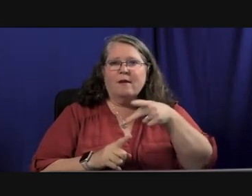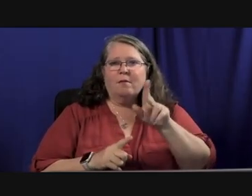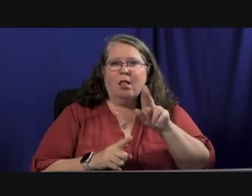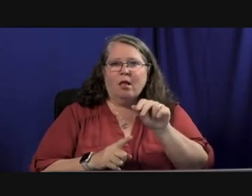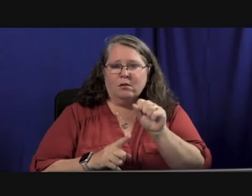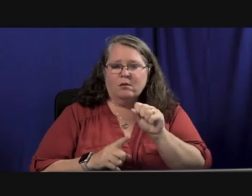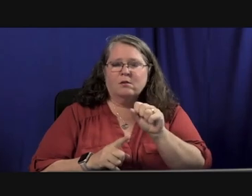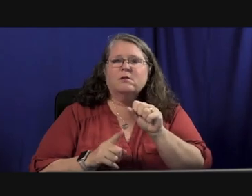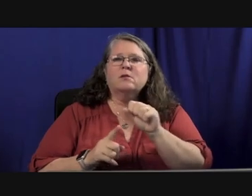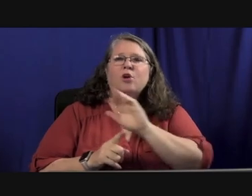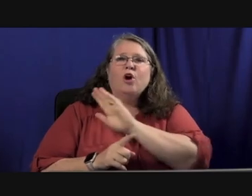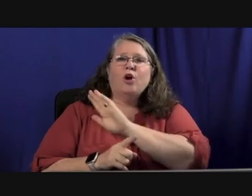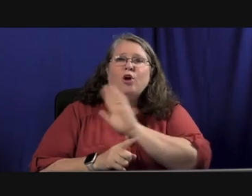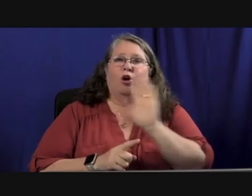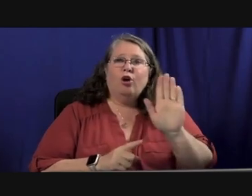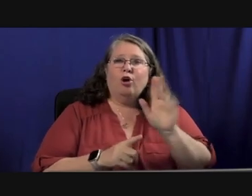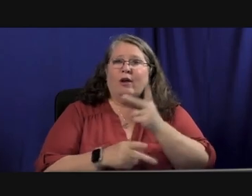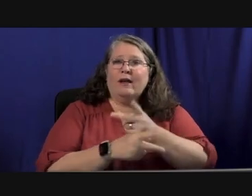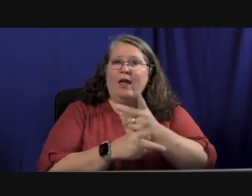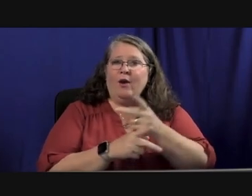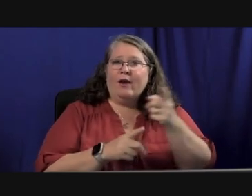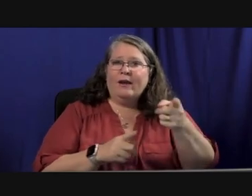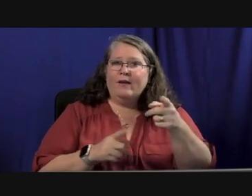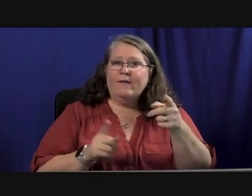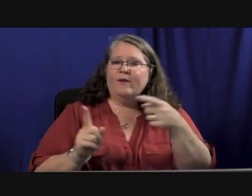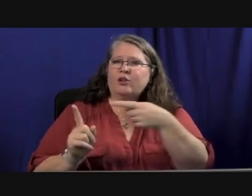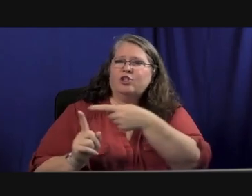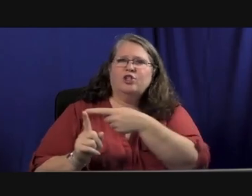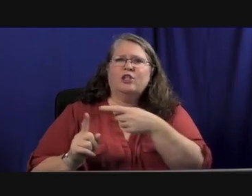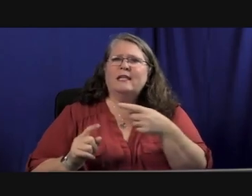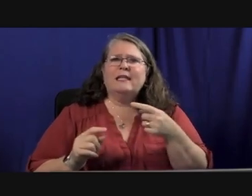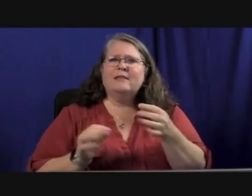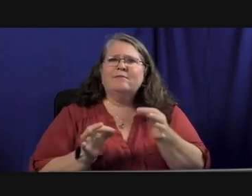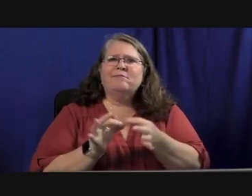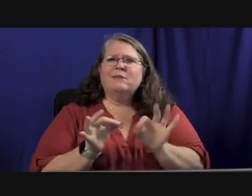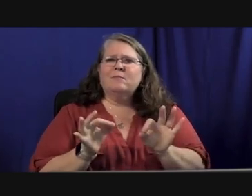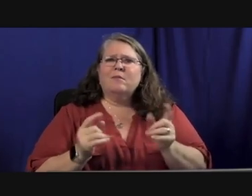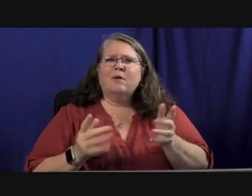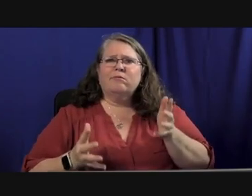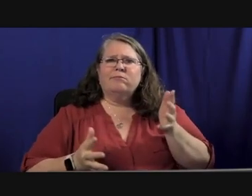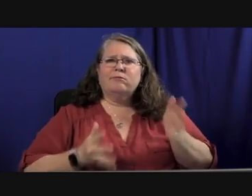who is considered as deaf plus, their caregiver,